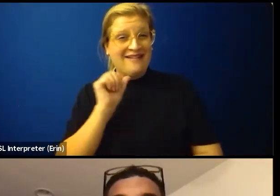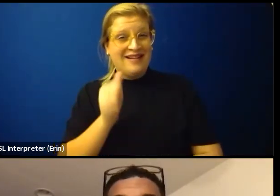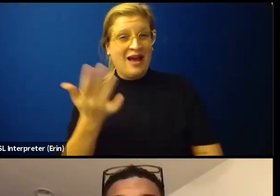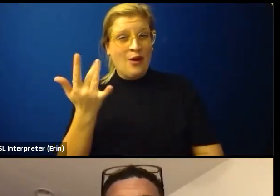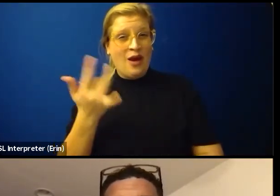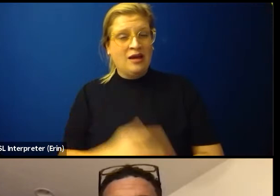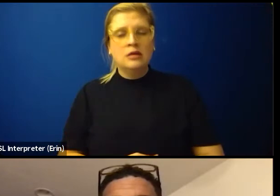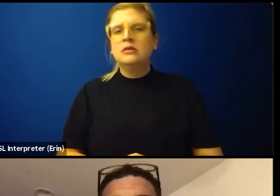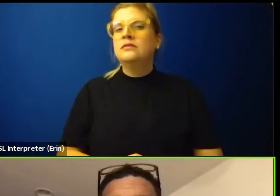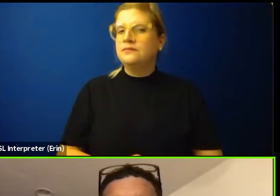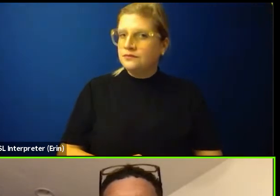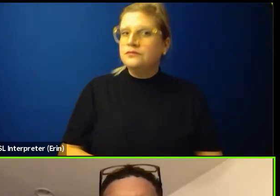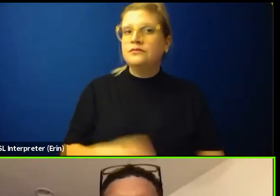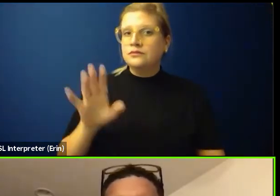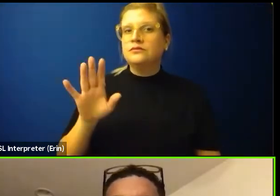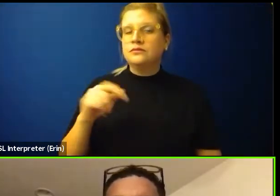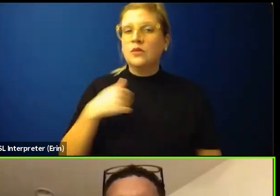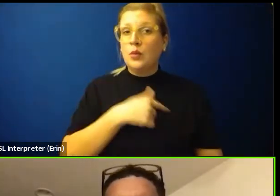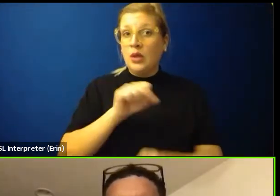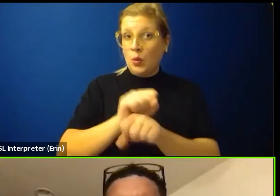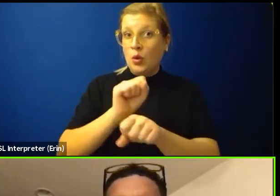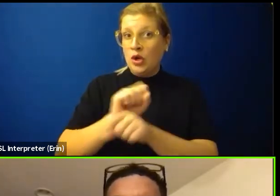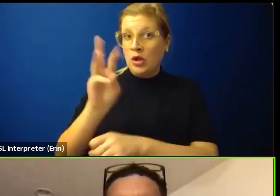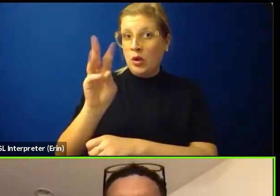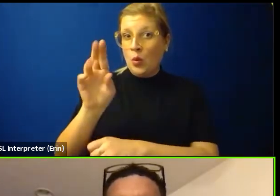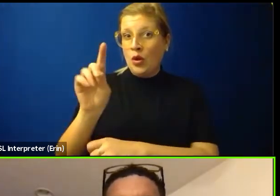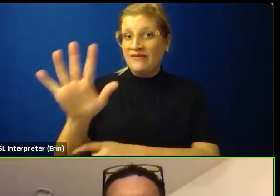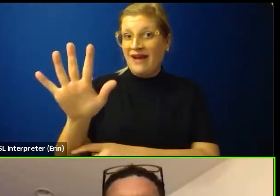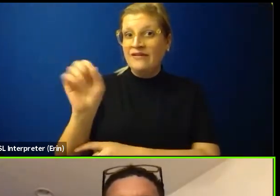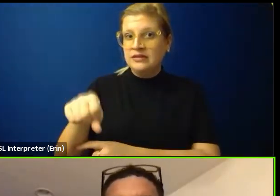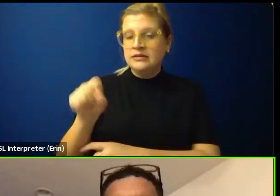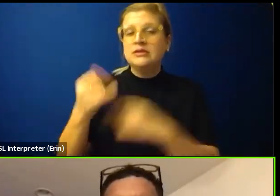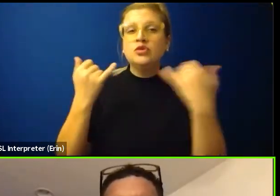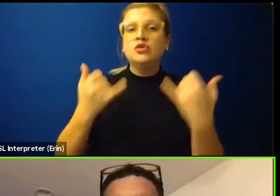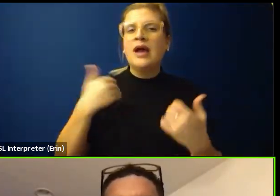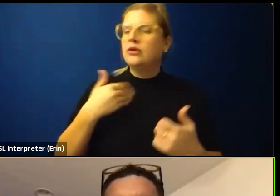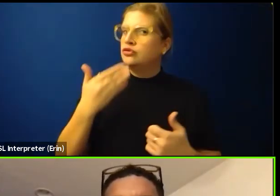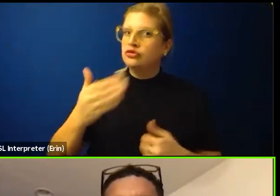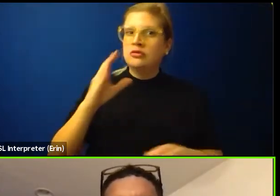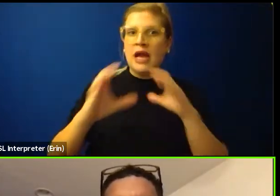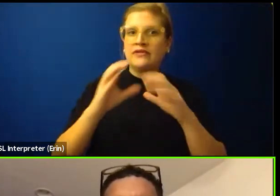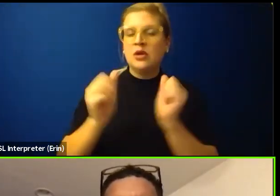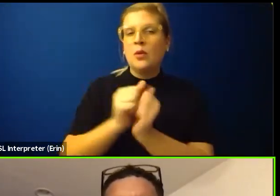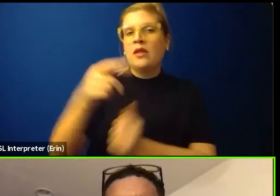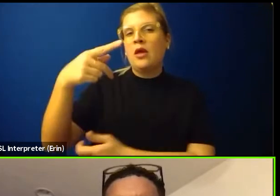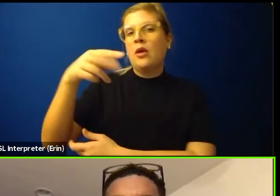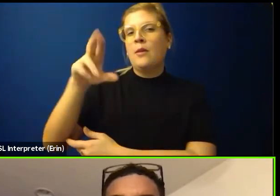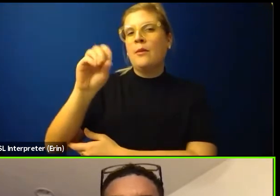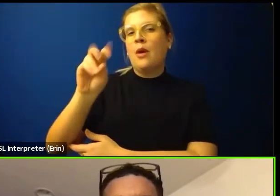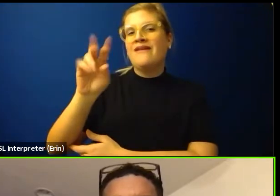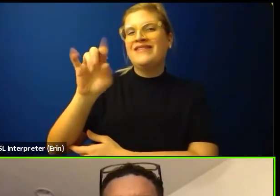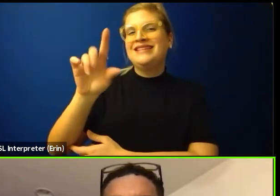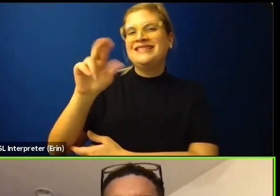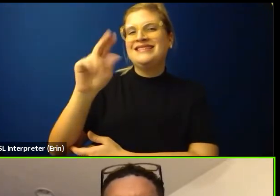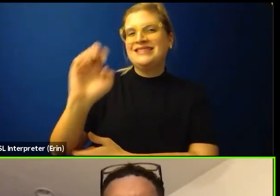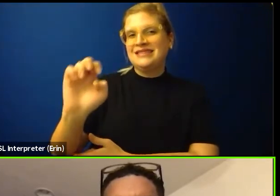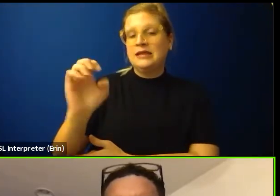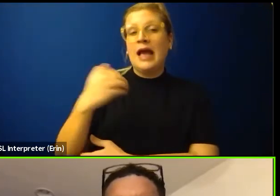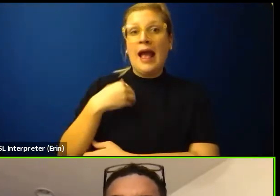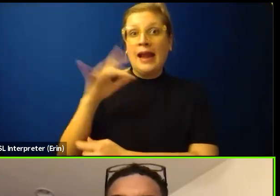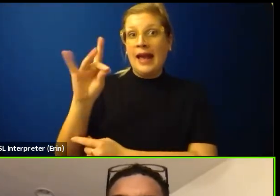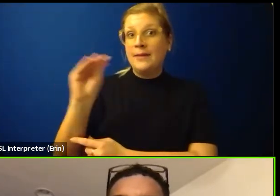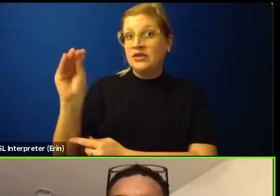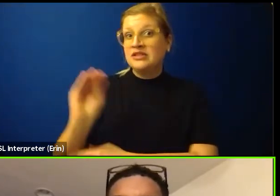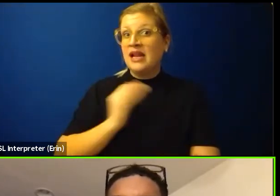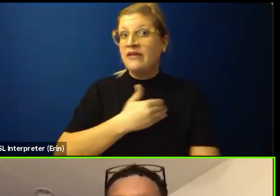Well, so we are working in Ward 5. Just today we had a really good conversation with Providence. Providence actually has 8% of our